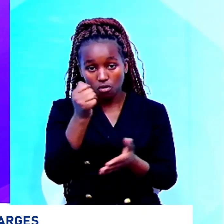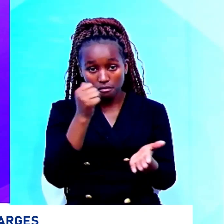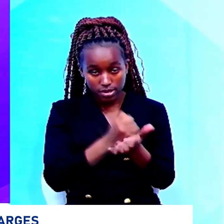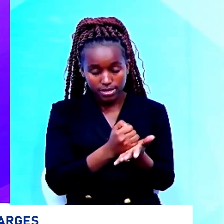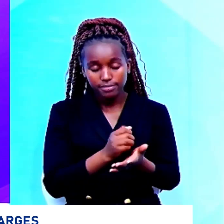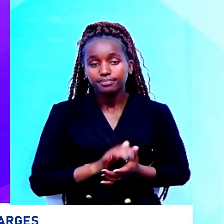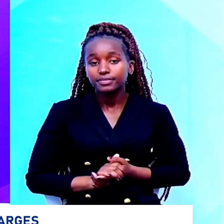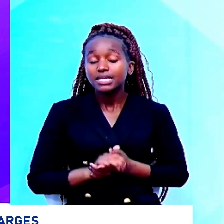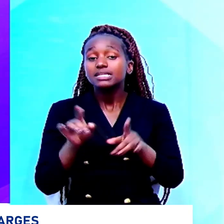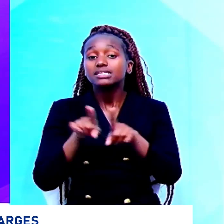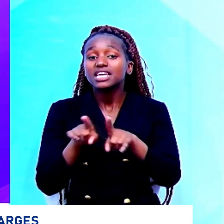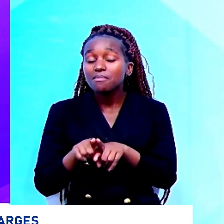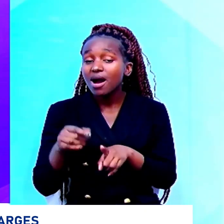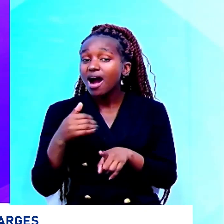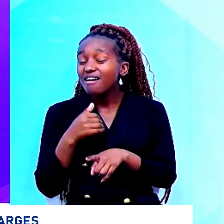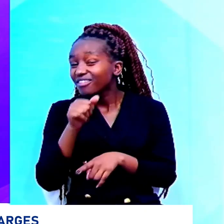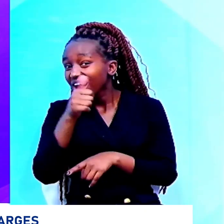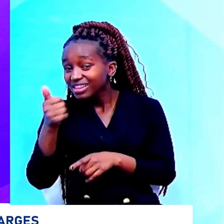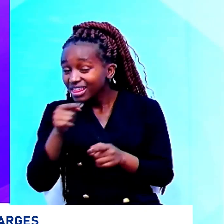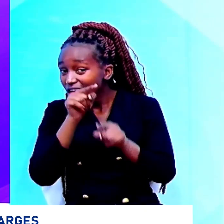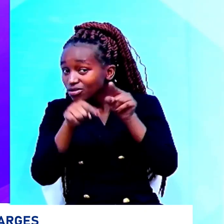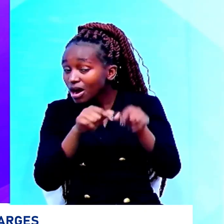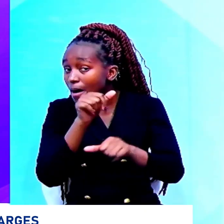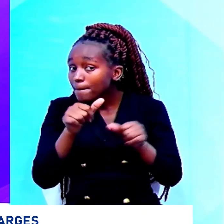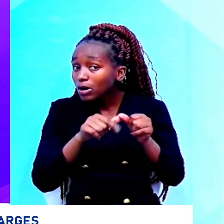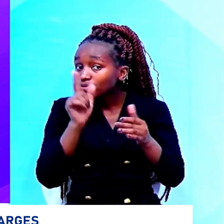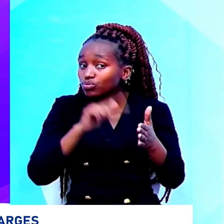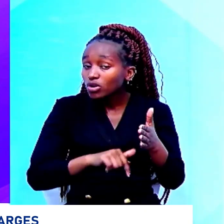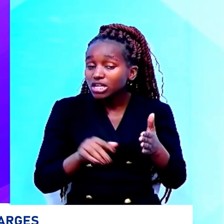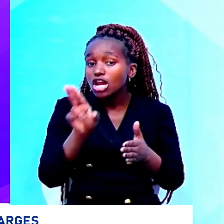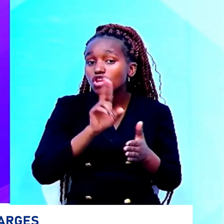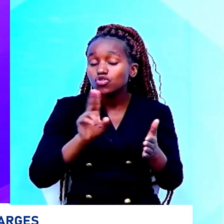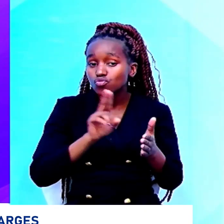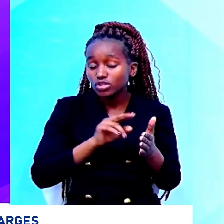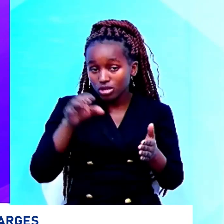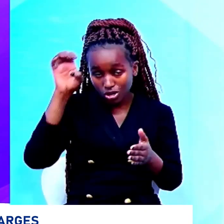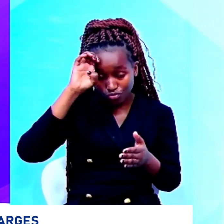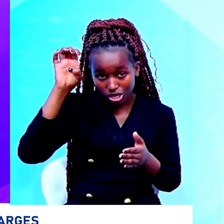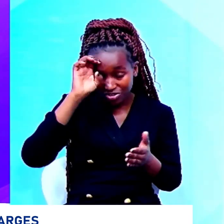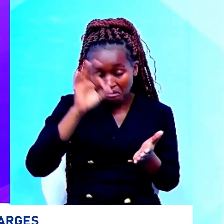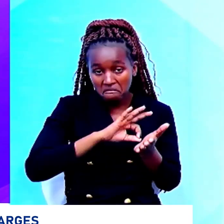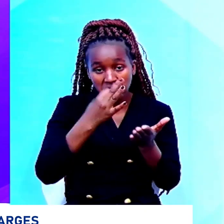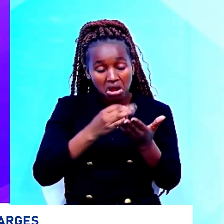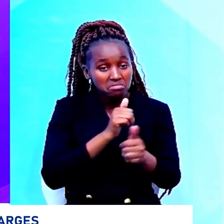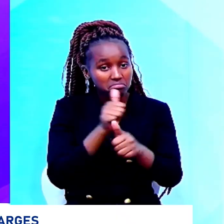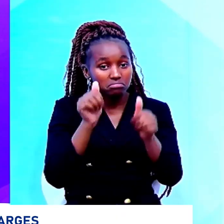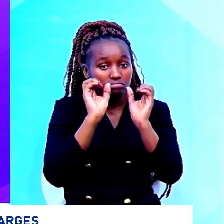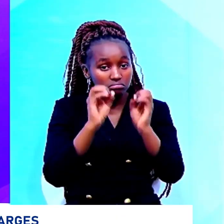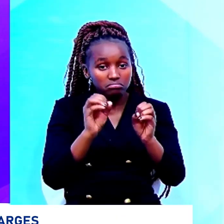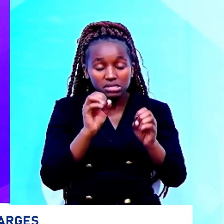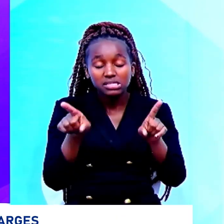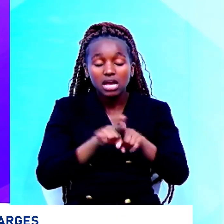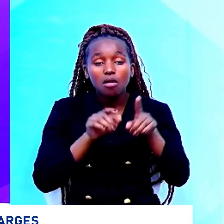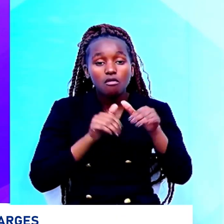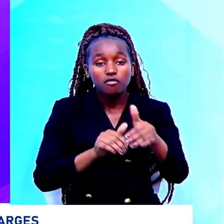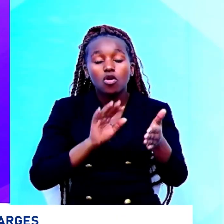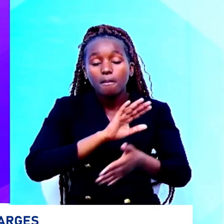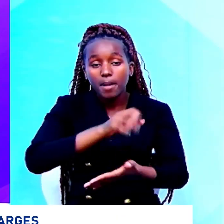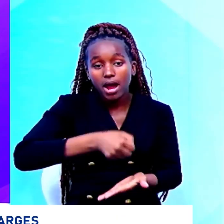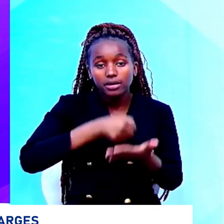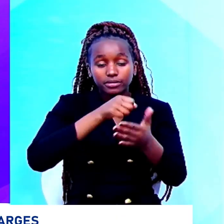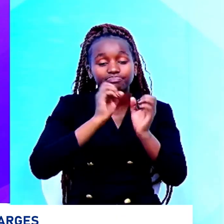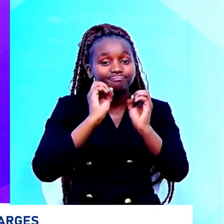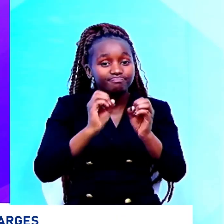also accused of failing to utilize bursary funds in accordance with the approved budget, resulting in